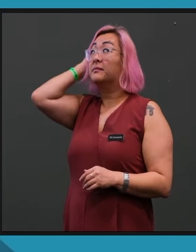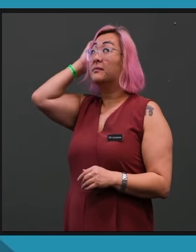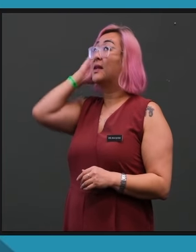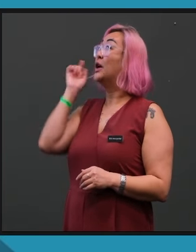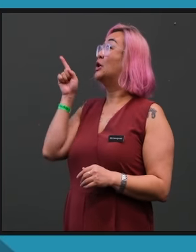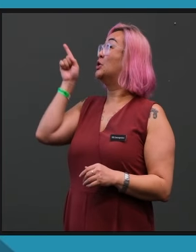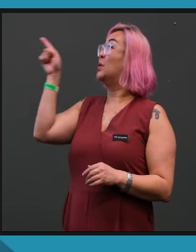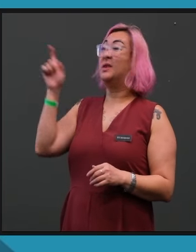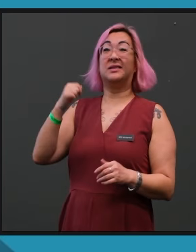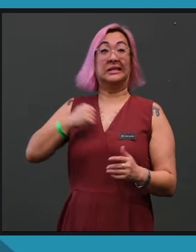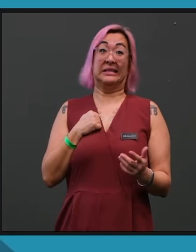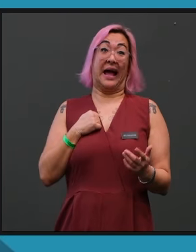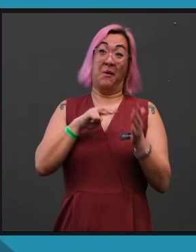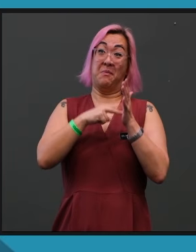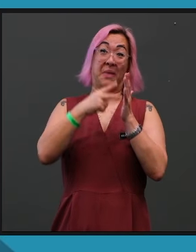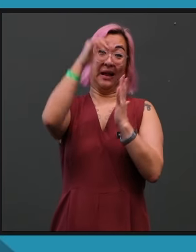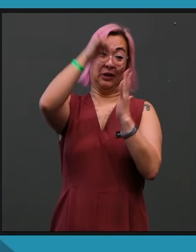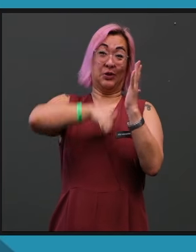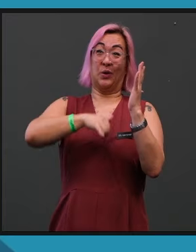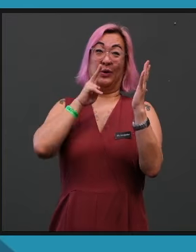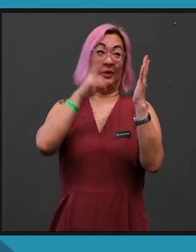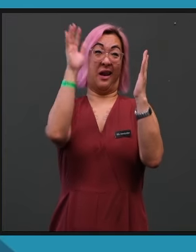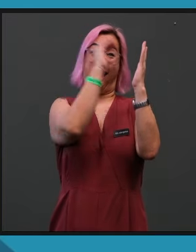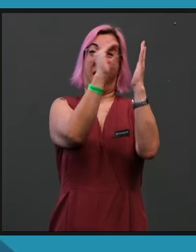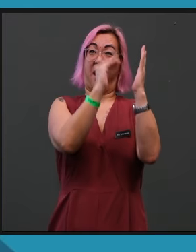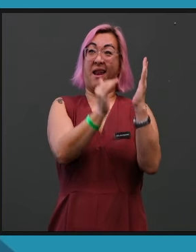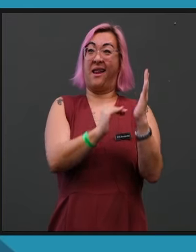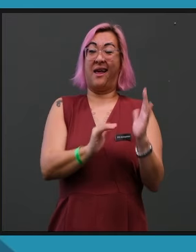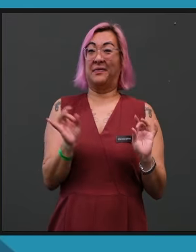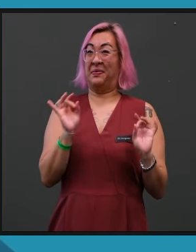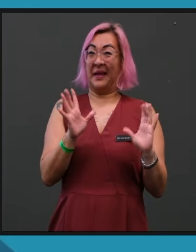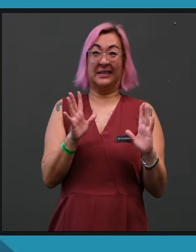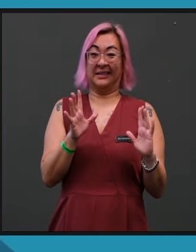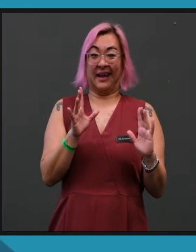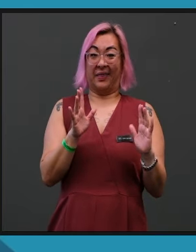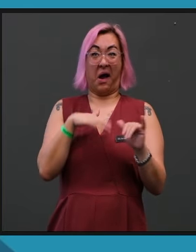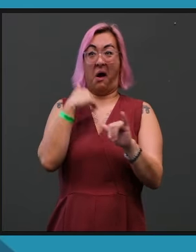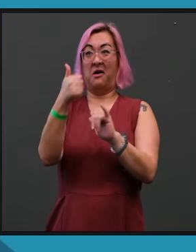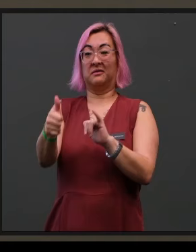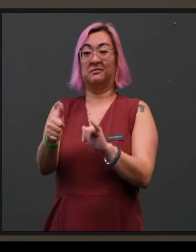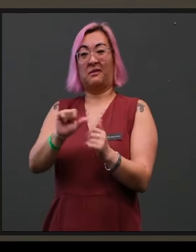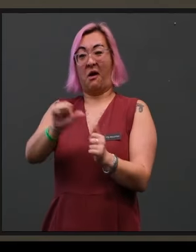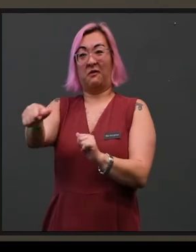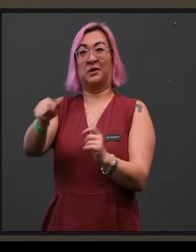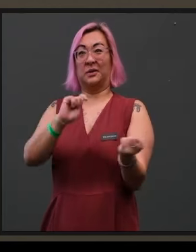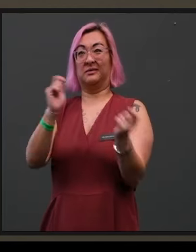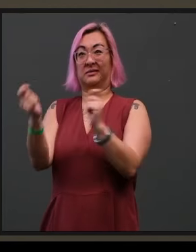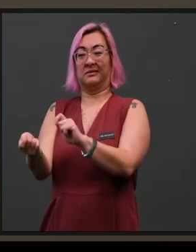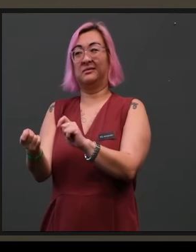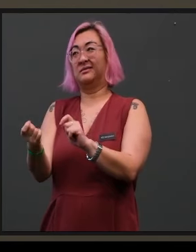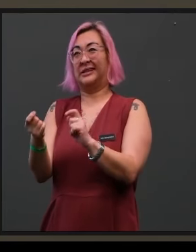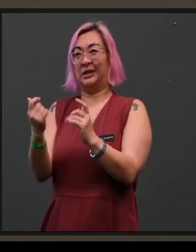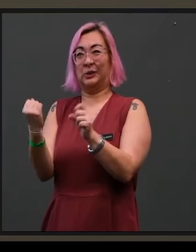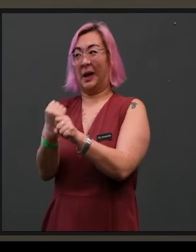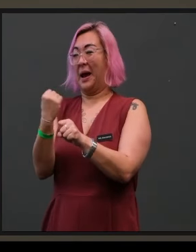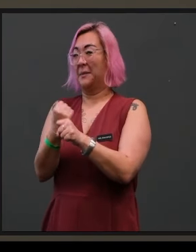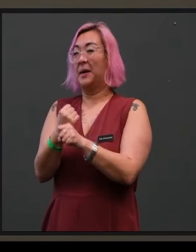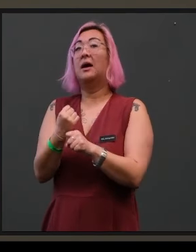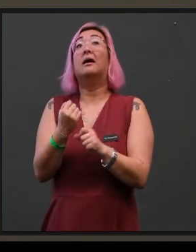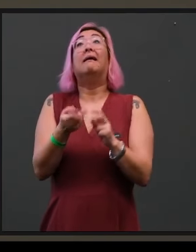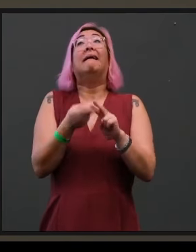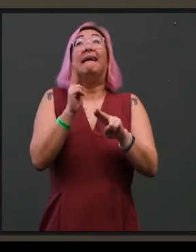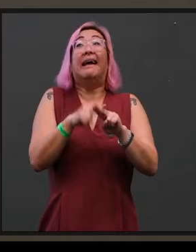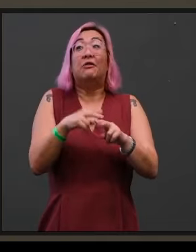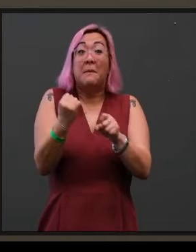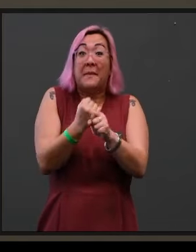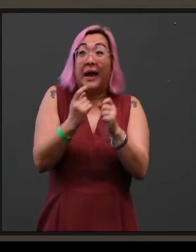Google Docs and then put it in the game afterwards. So like if we would do another game, we'll definitely, this is one of the things we'll definitely change. We'll use